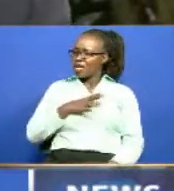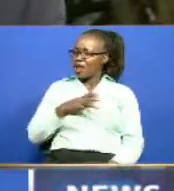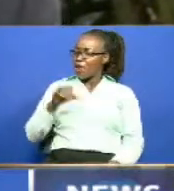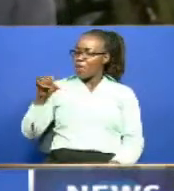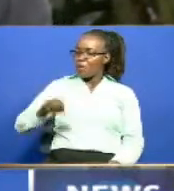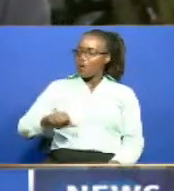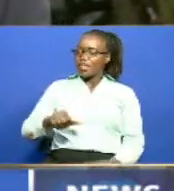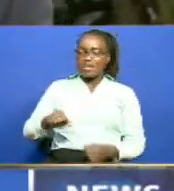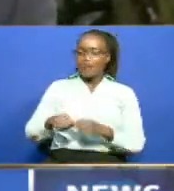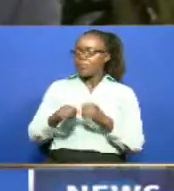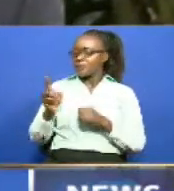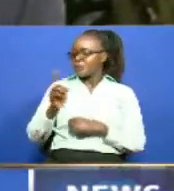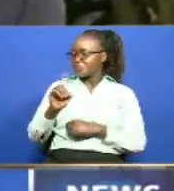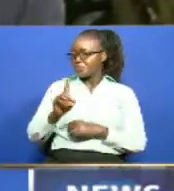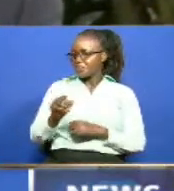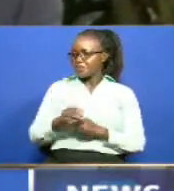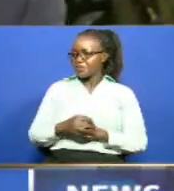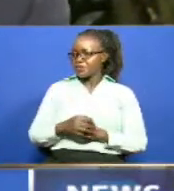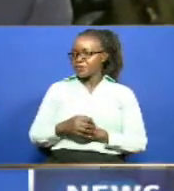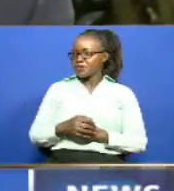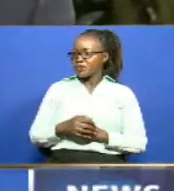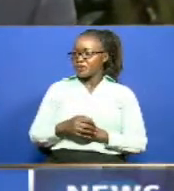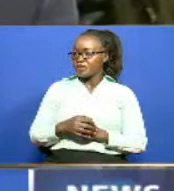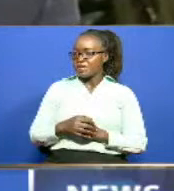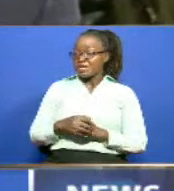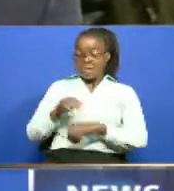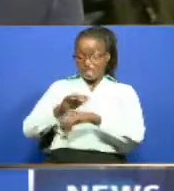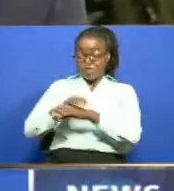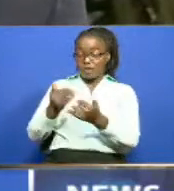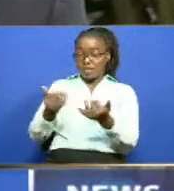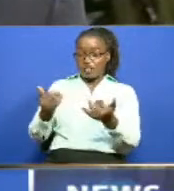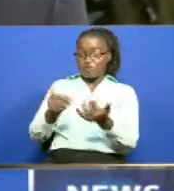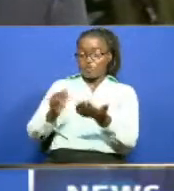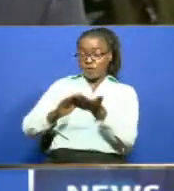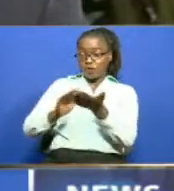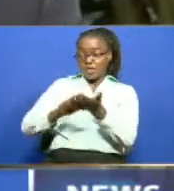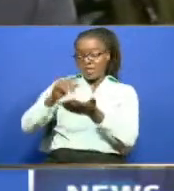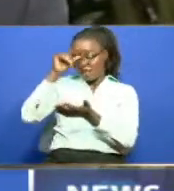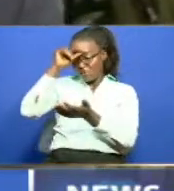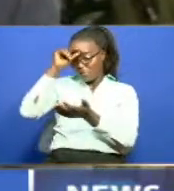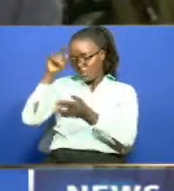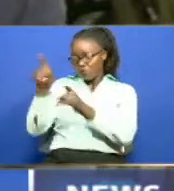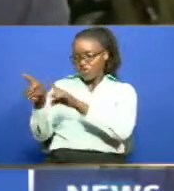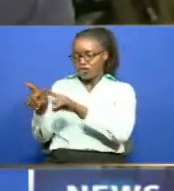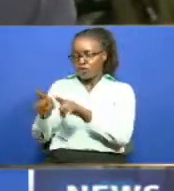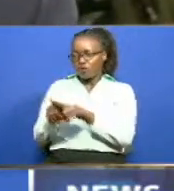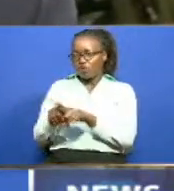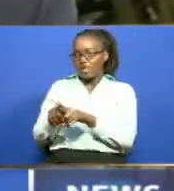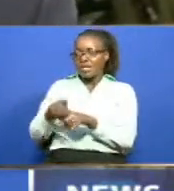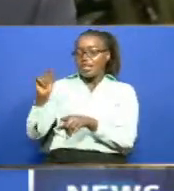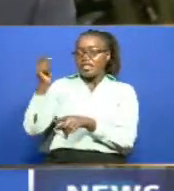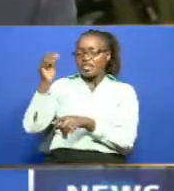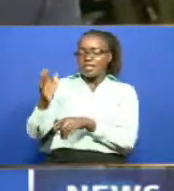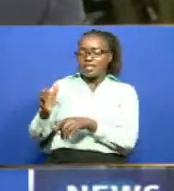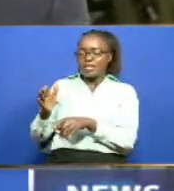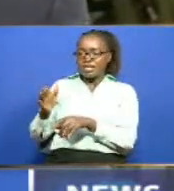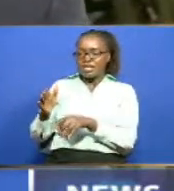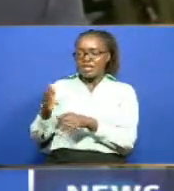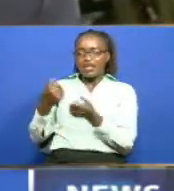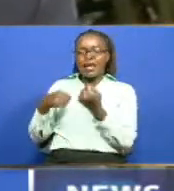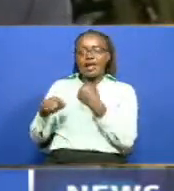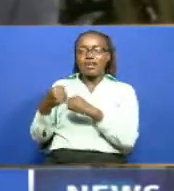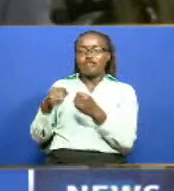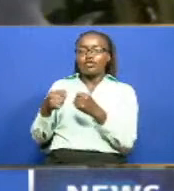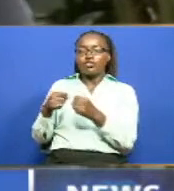hasn't come to pass. And I think that's a good thing. So we need to commend government also and Kenyans for the actions that we